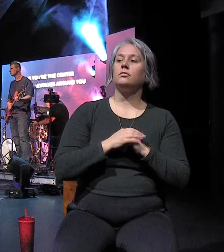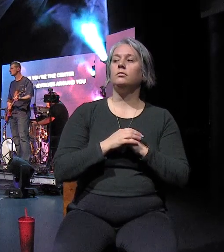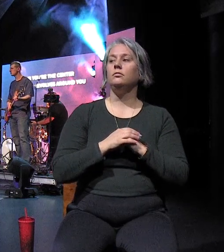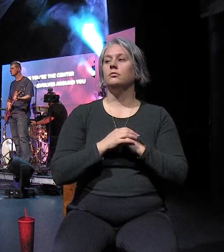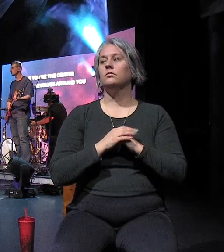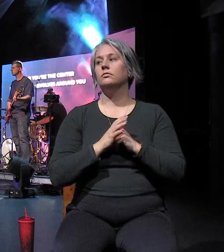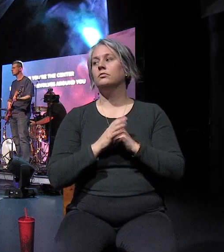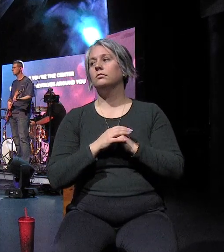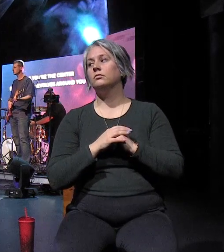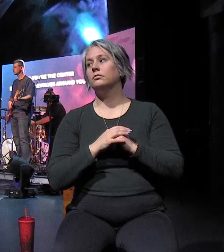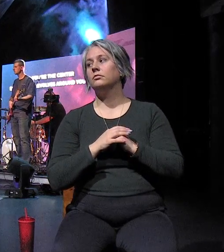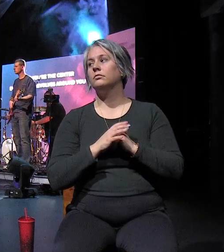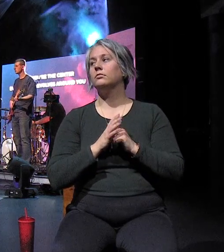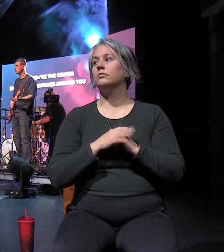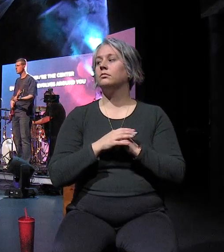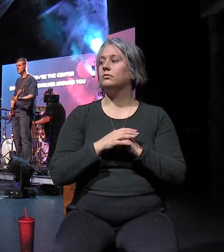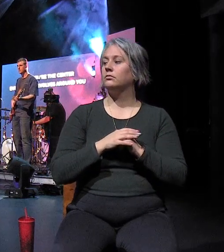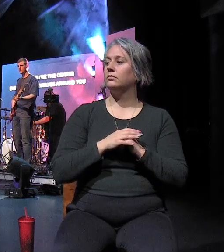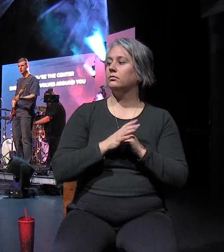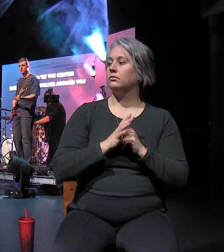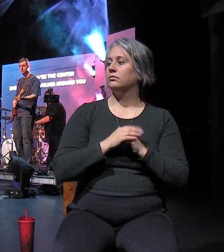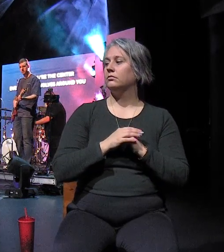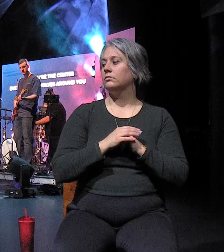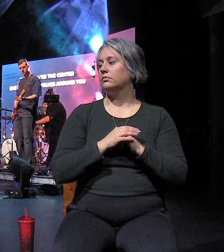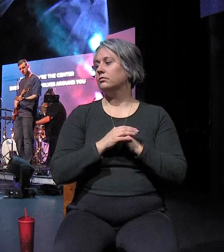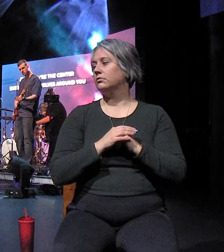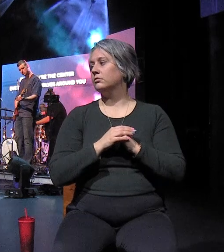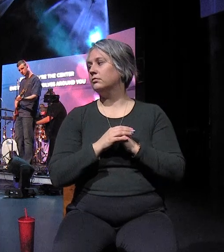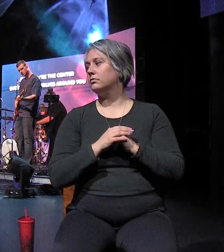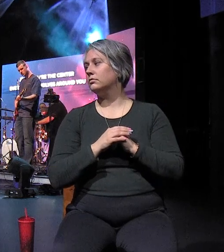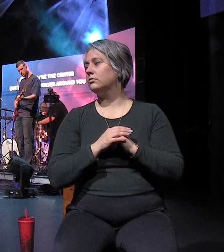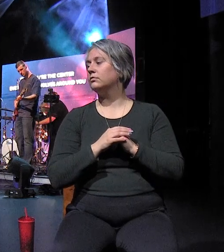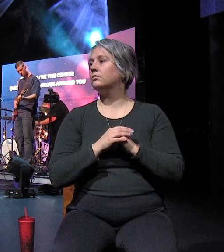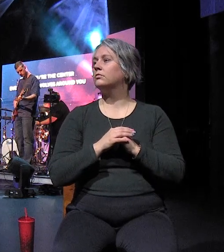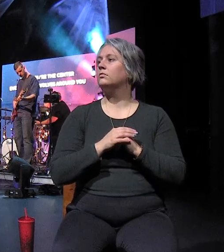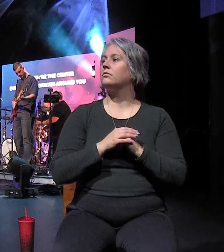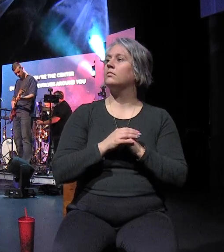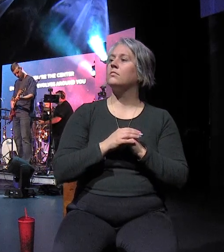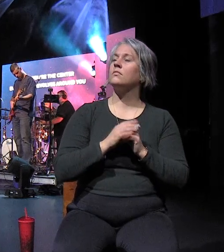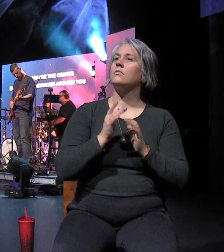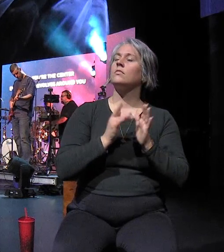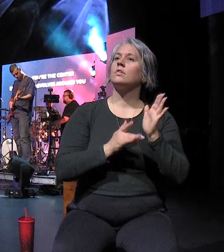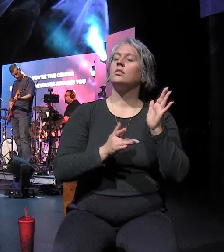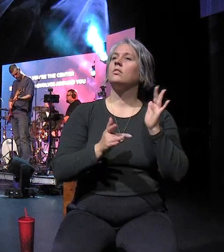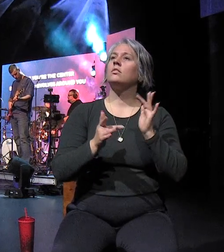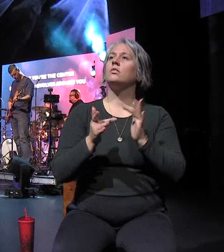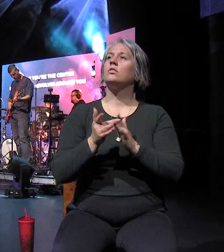Jesus, you're the same.